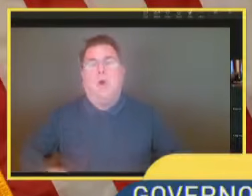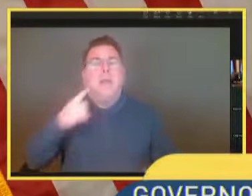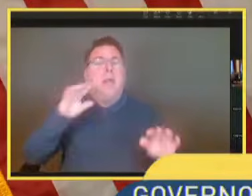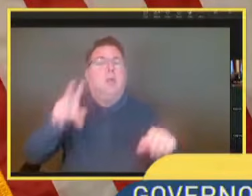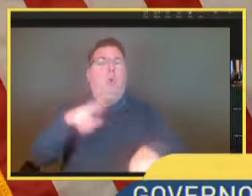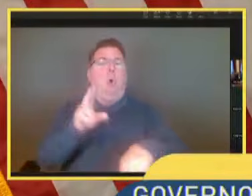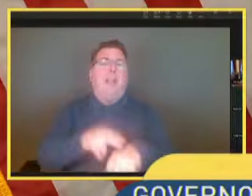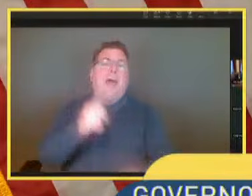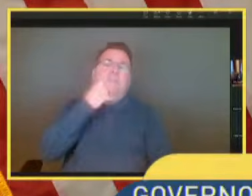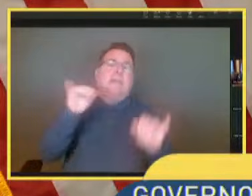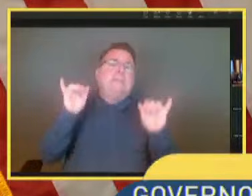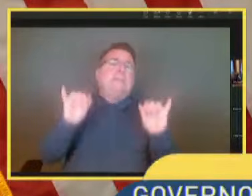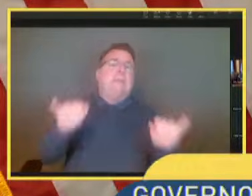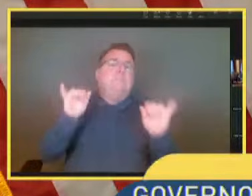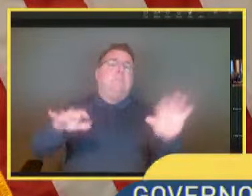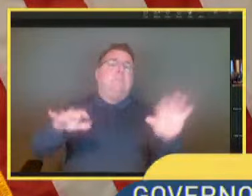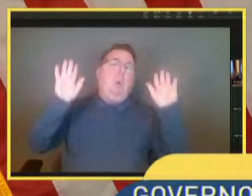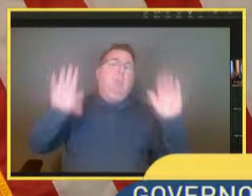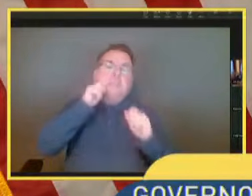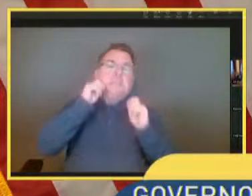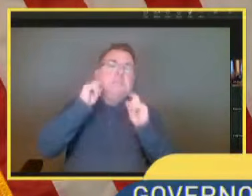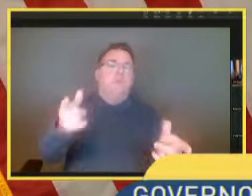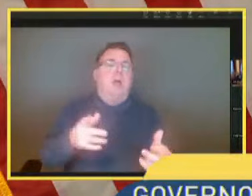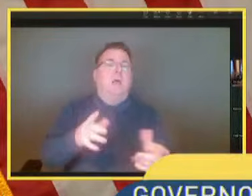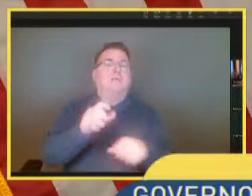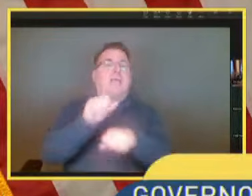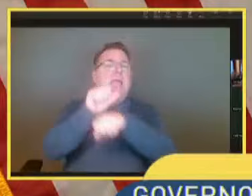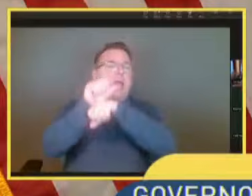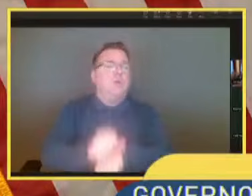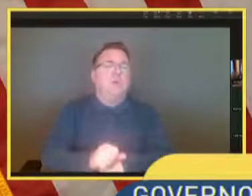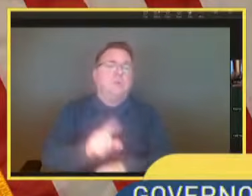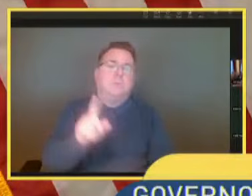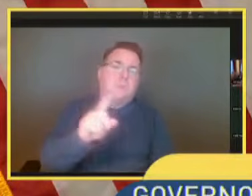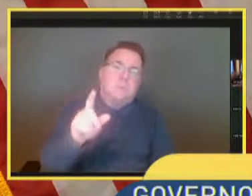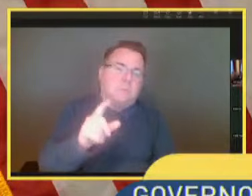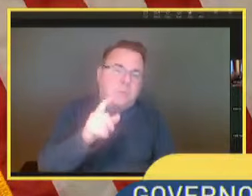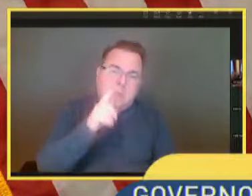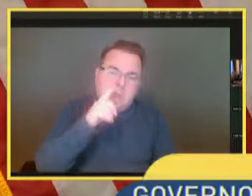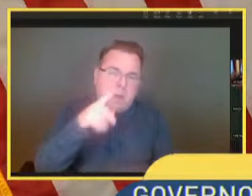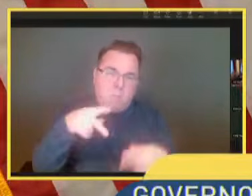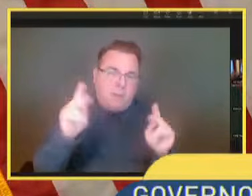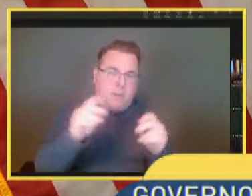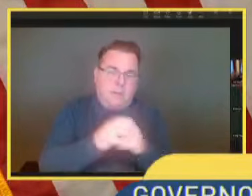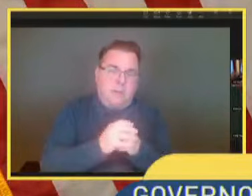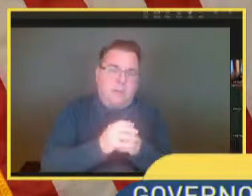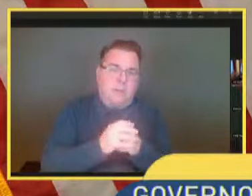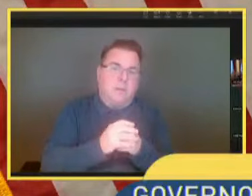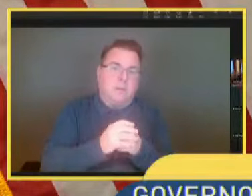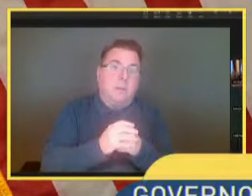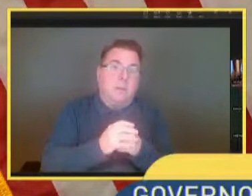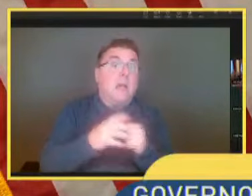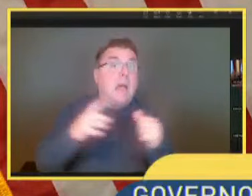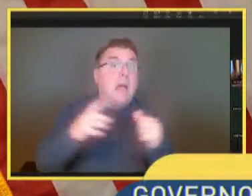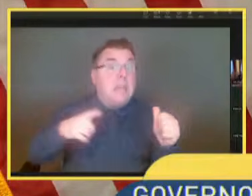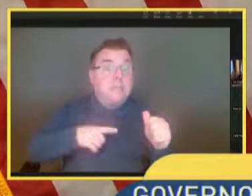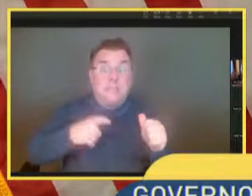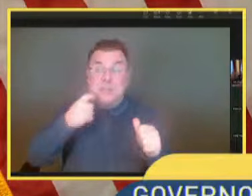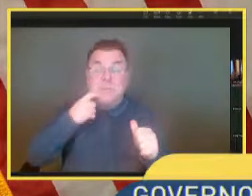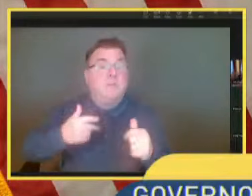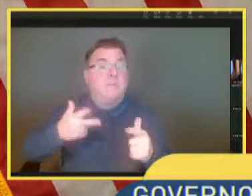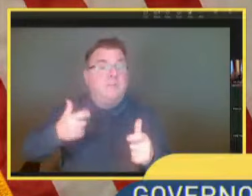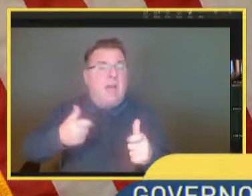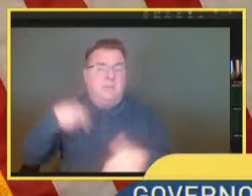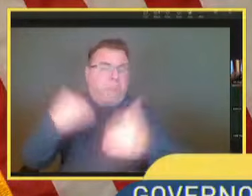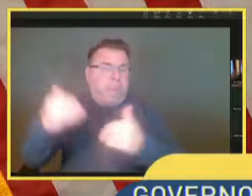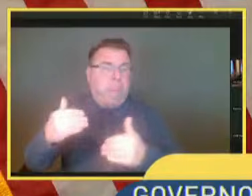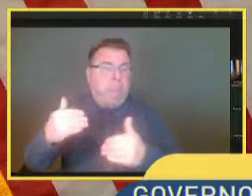some sense of seeing it, and you kind of get used to it, but we just can't get used to that. And so that's why I appreciate the legislature moving quickly on this. We